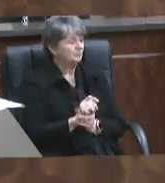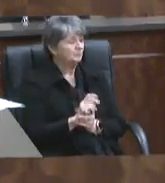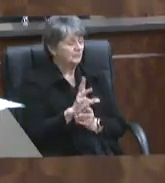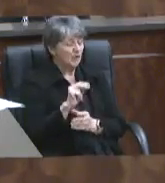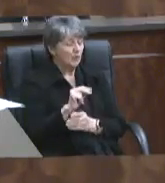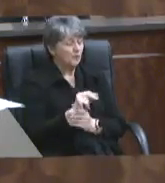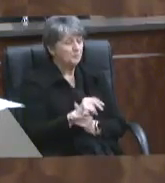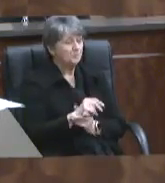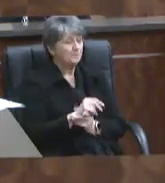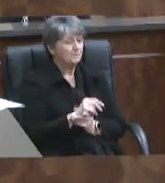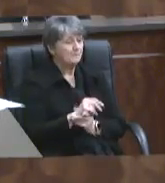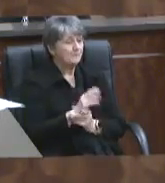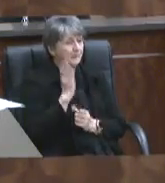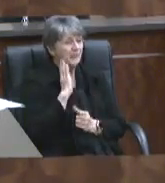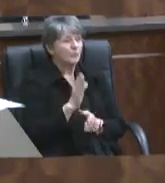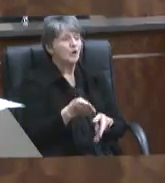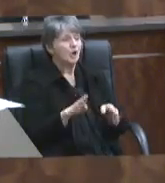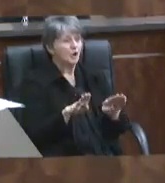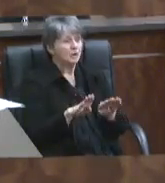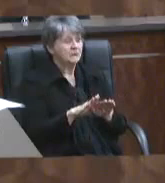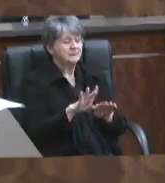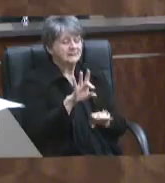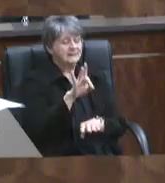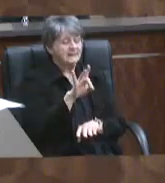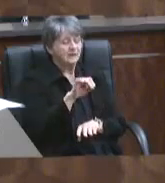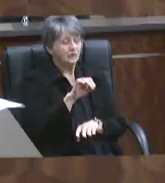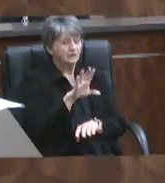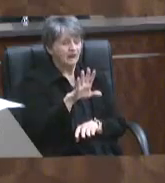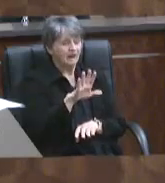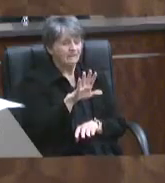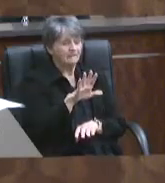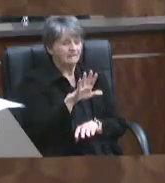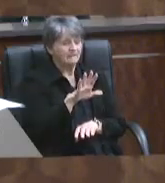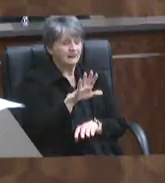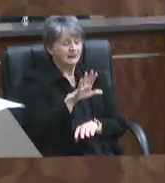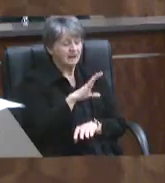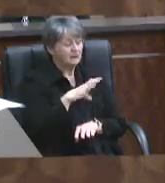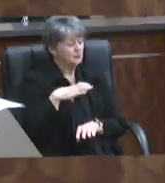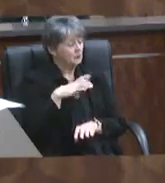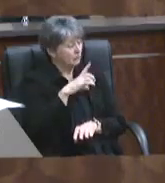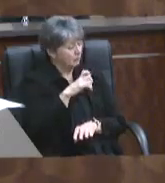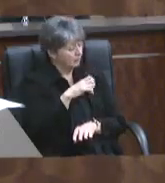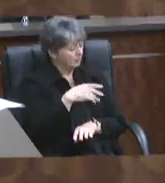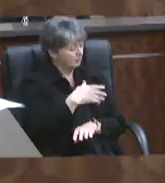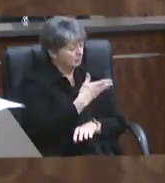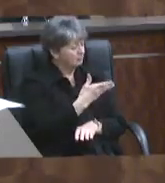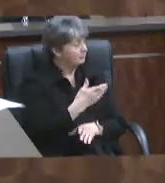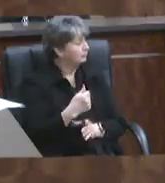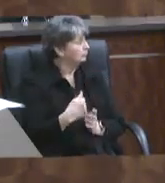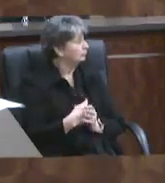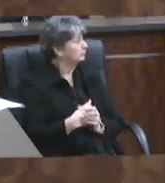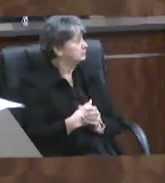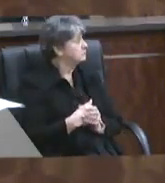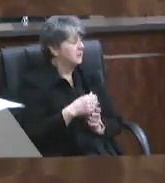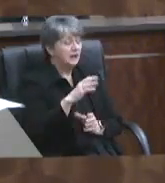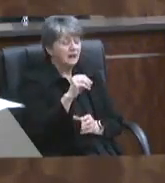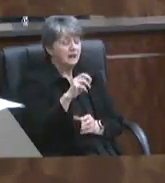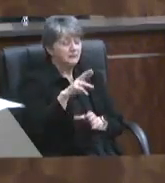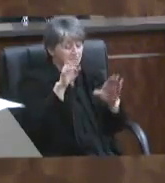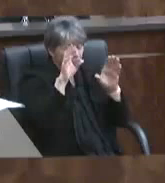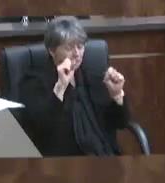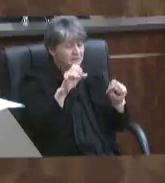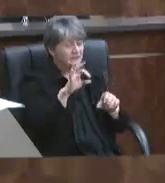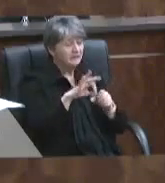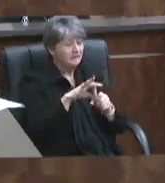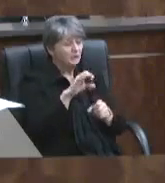Seeing no one, I'll close the public hearing at 8:05. What's the pleasure of the council? Mr. President, I vote yes